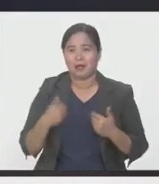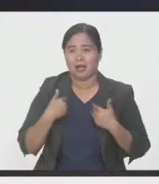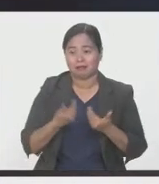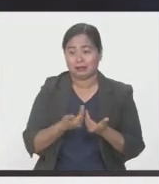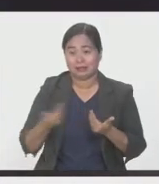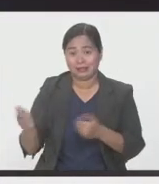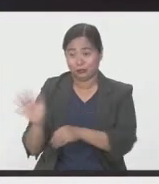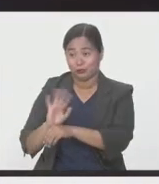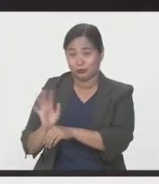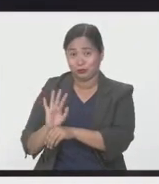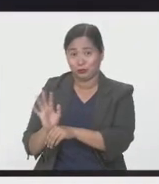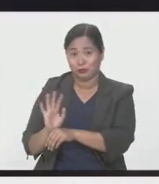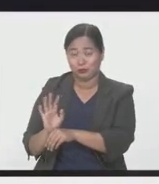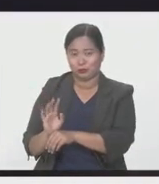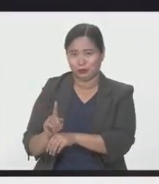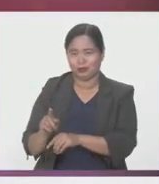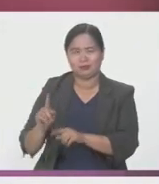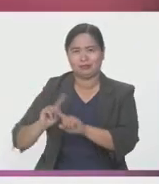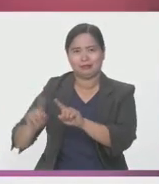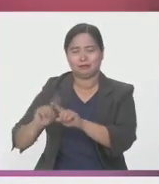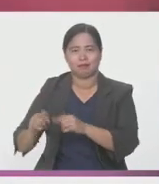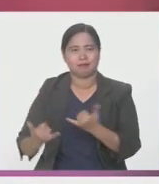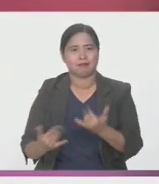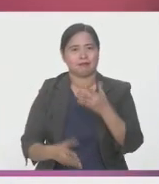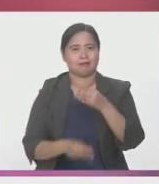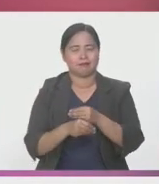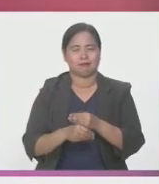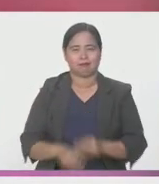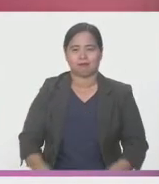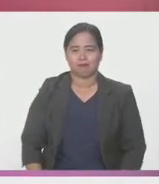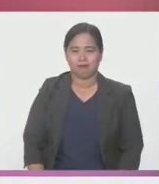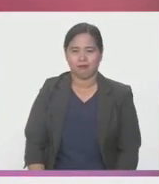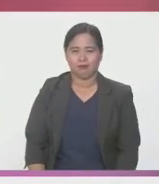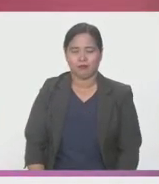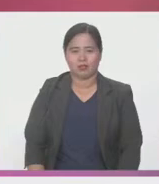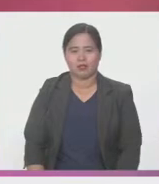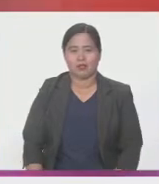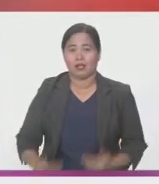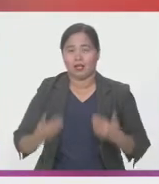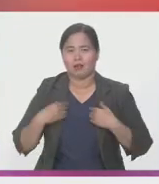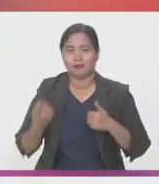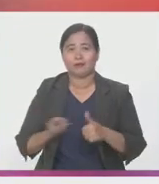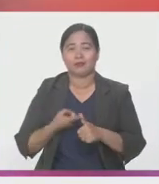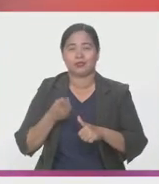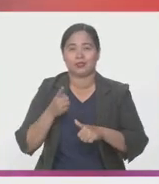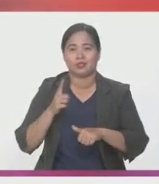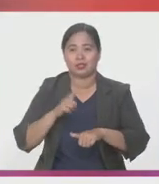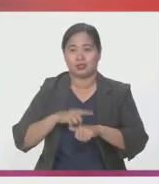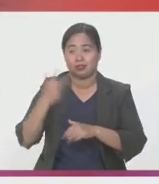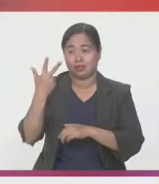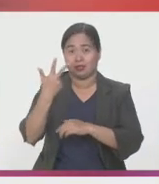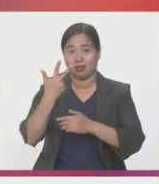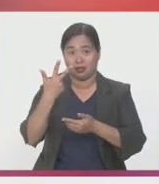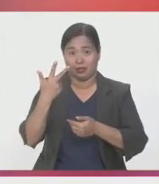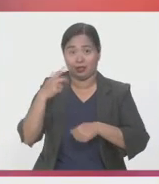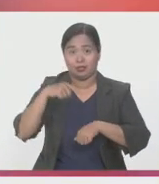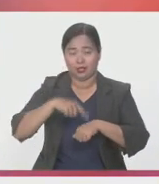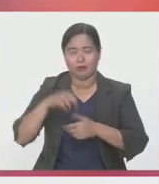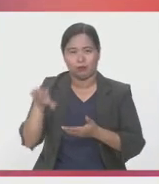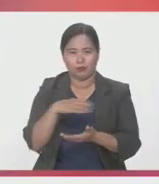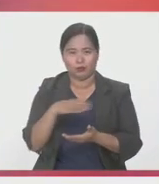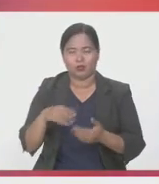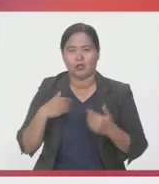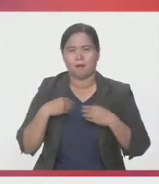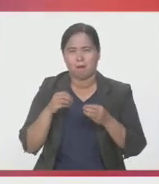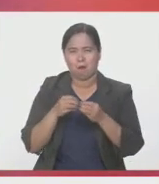initial theatrical or digital versions. Shot during her first three LA shows, the expanded version of